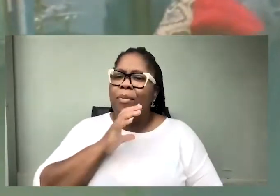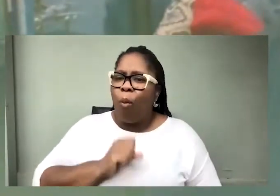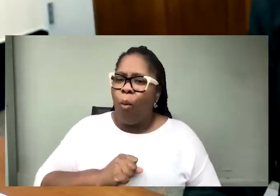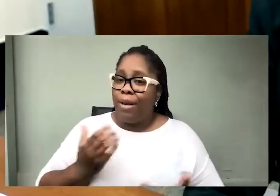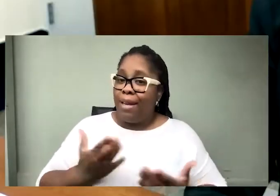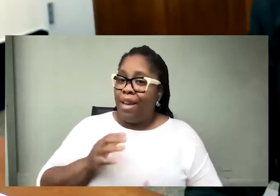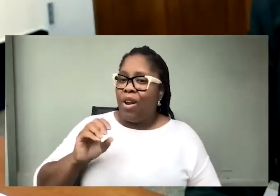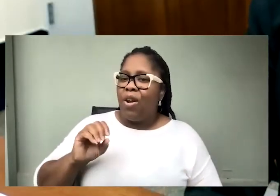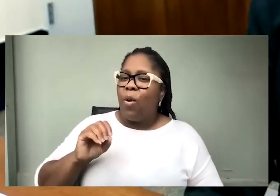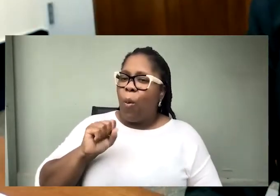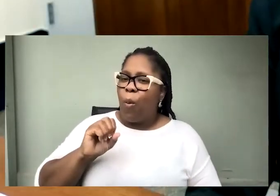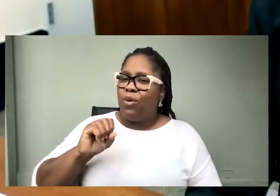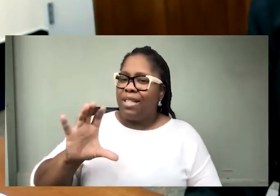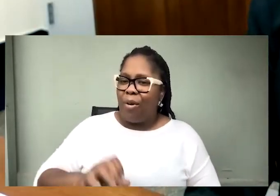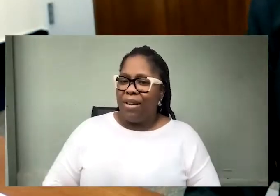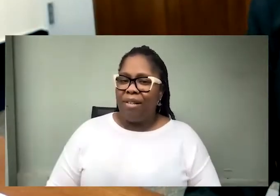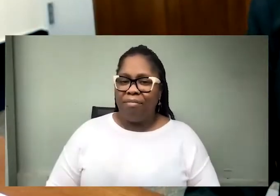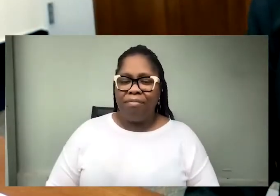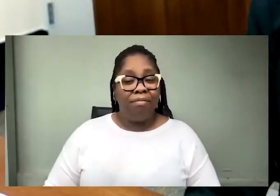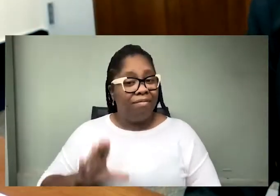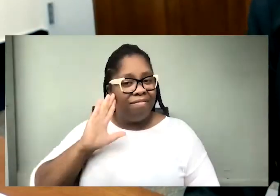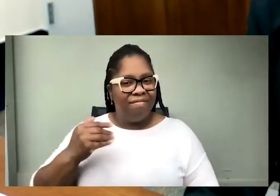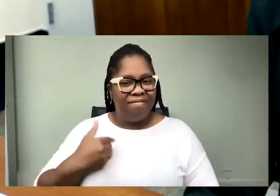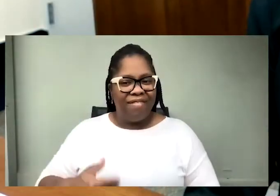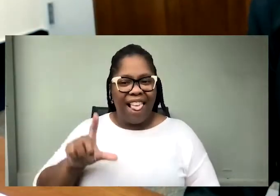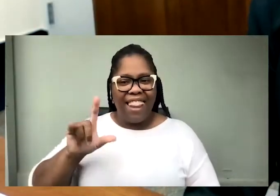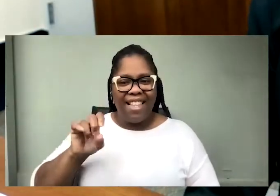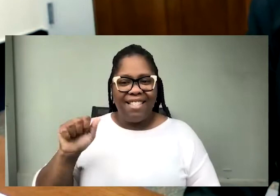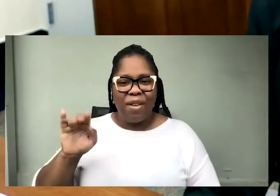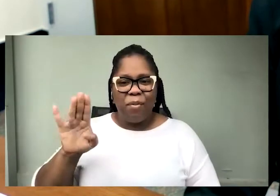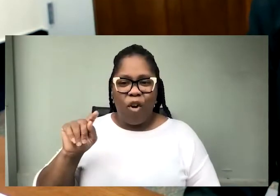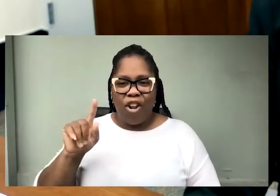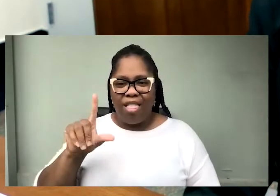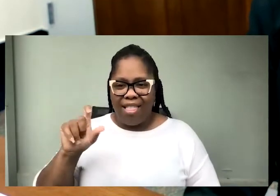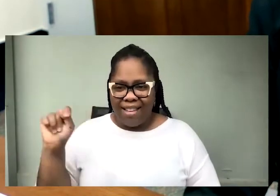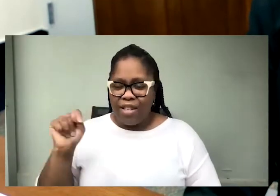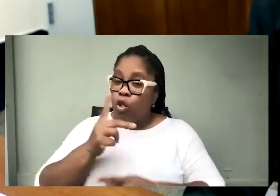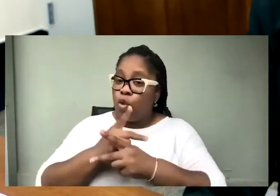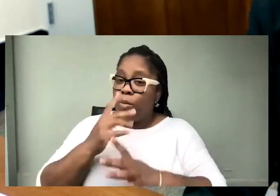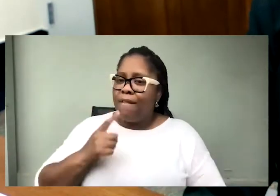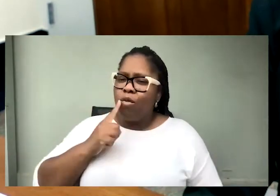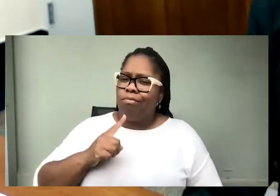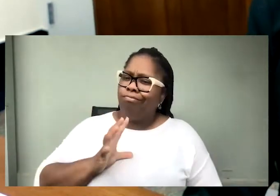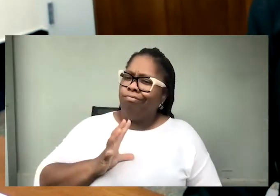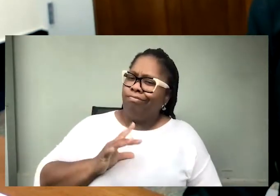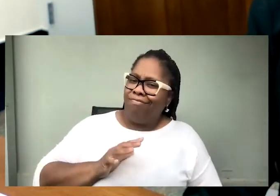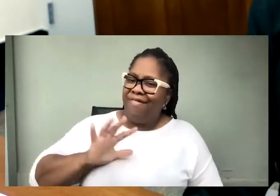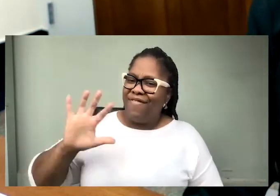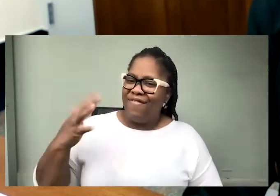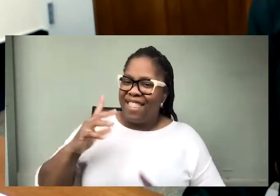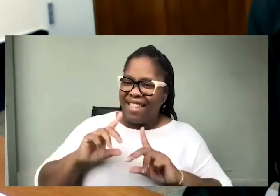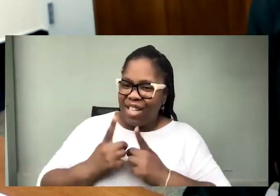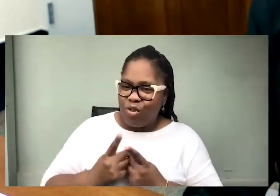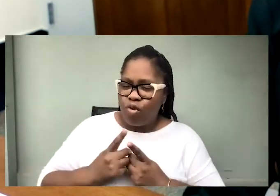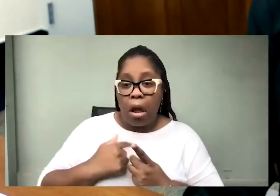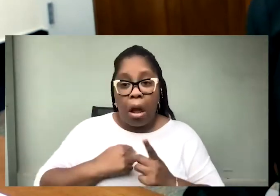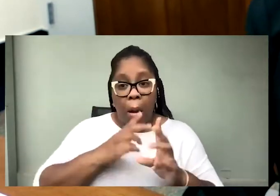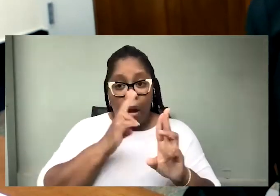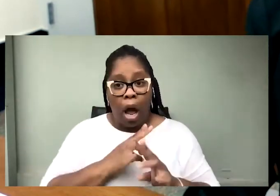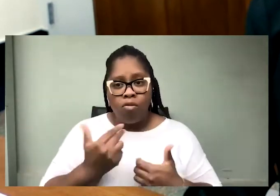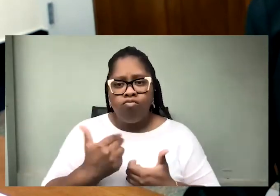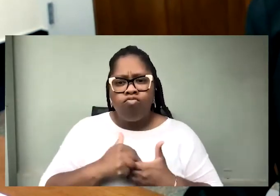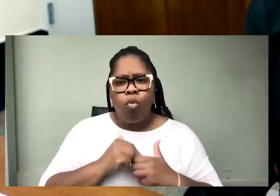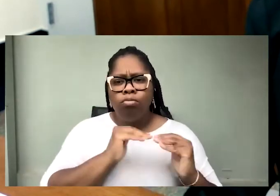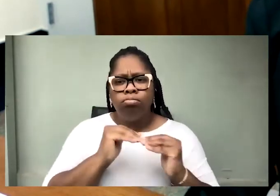you. Hello, I'm Lisa Bartlett, Supervisor for the fabulous 5th District, and I'm honored to join my colleagues